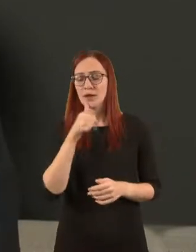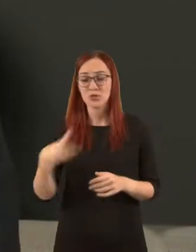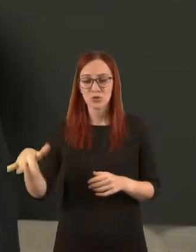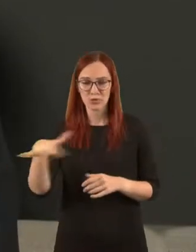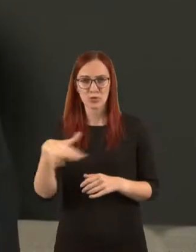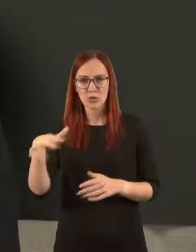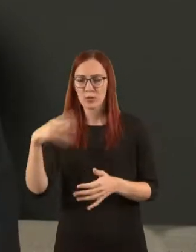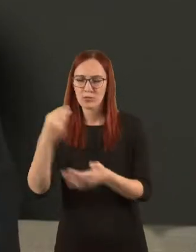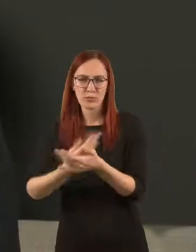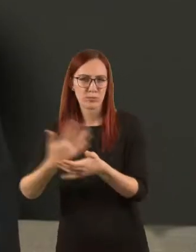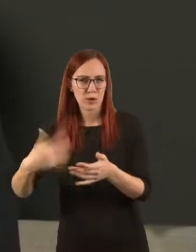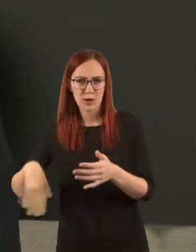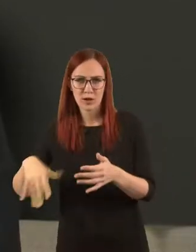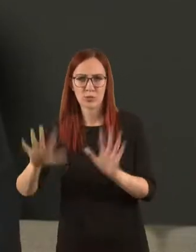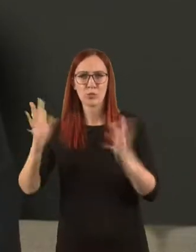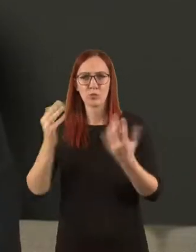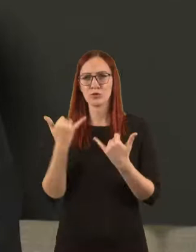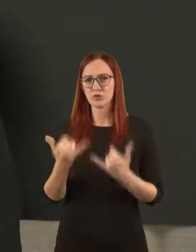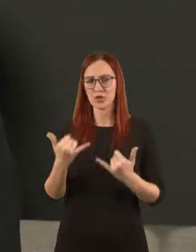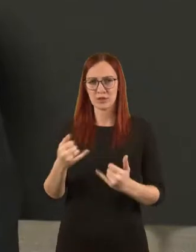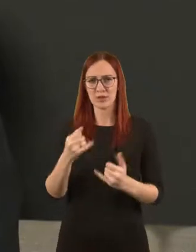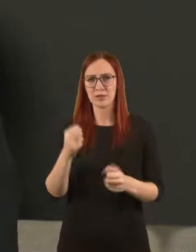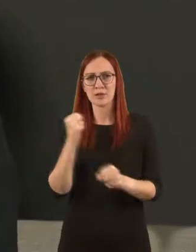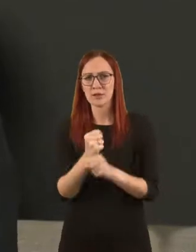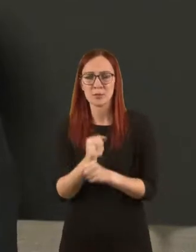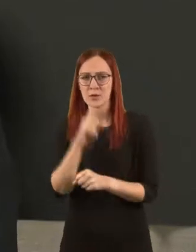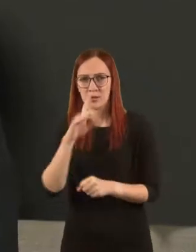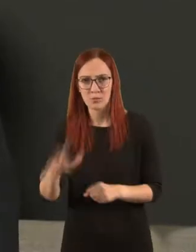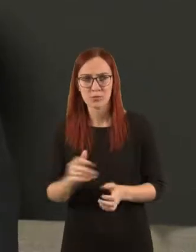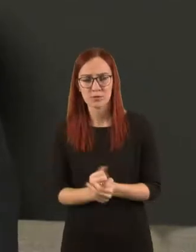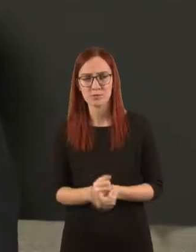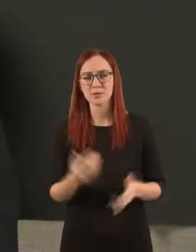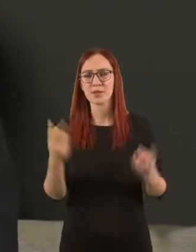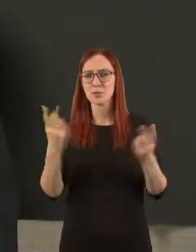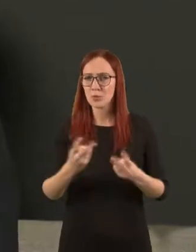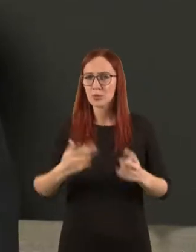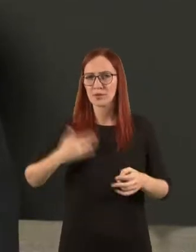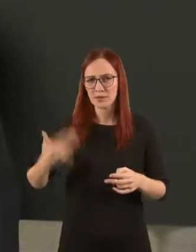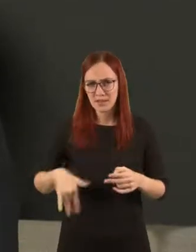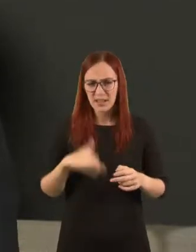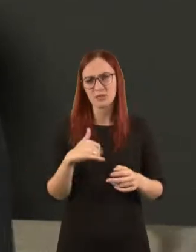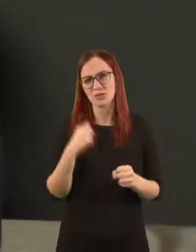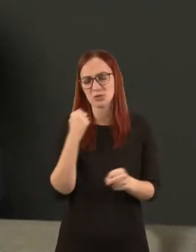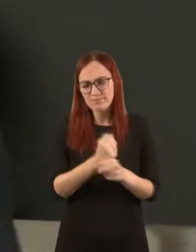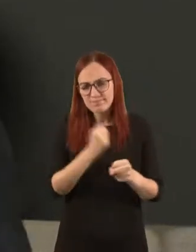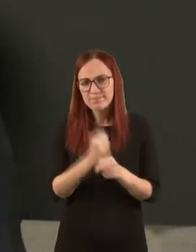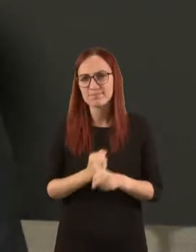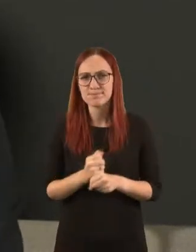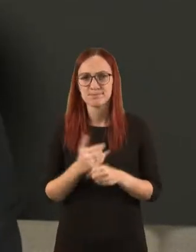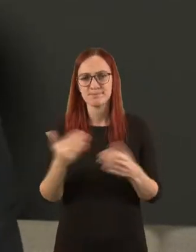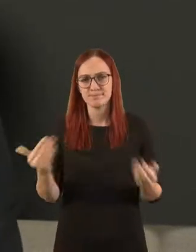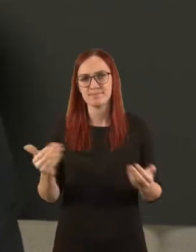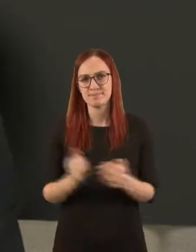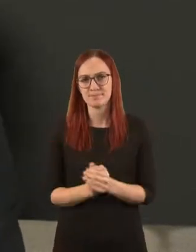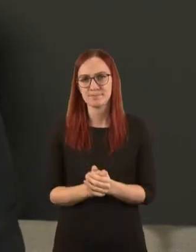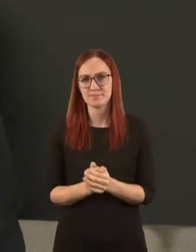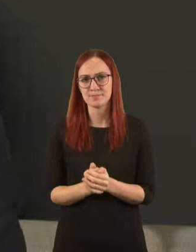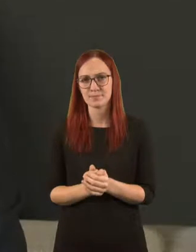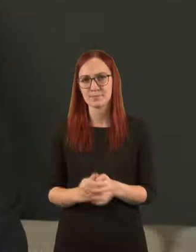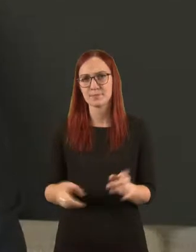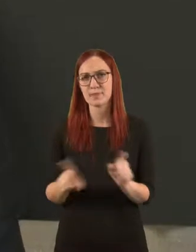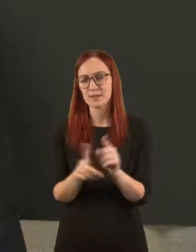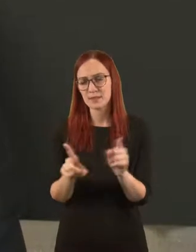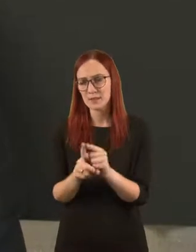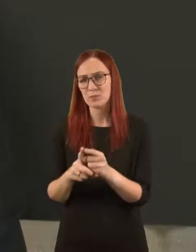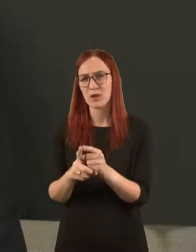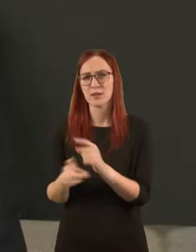and mitigation efforts. But we should persuade the public that the cost of not doing anything will